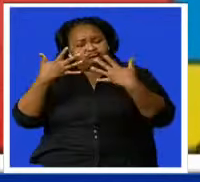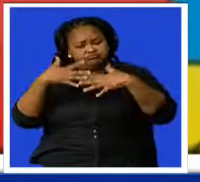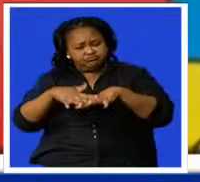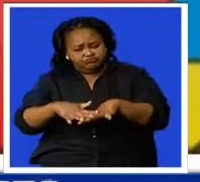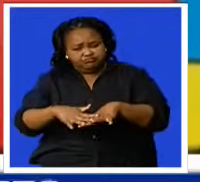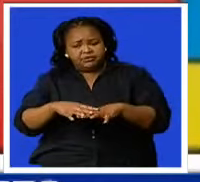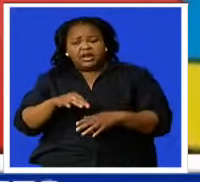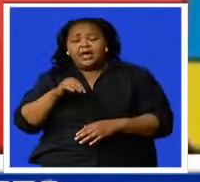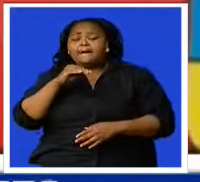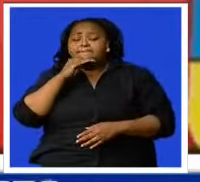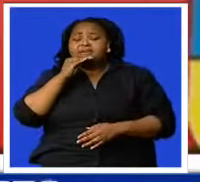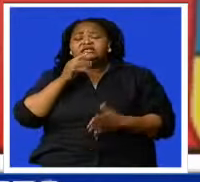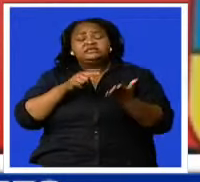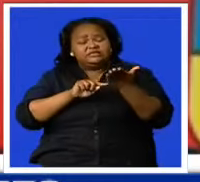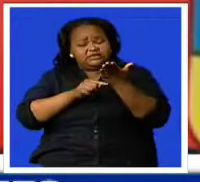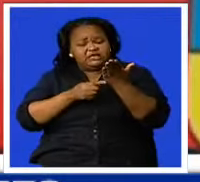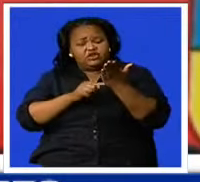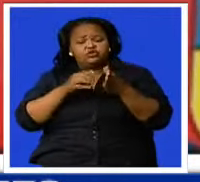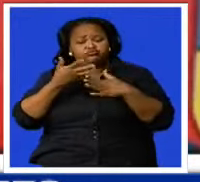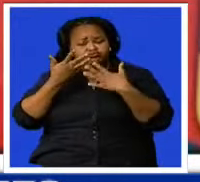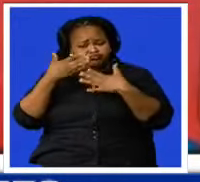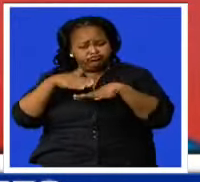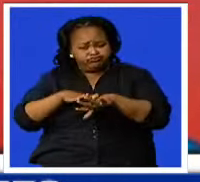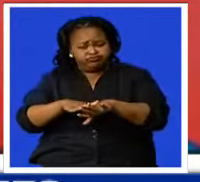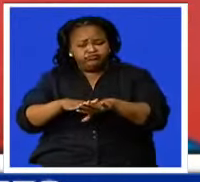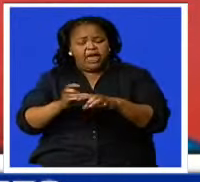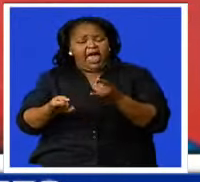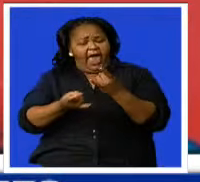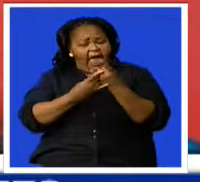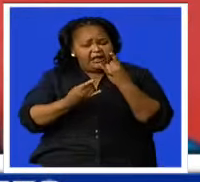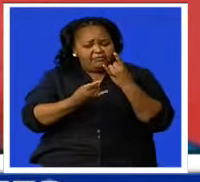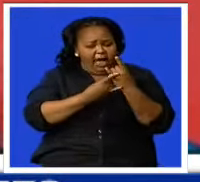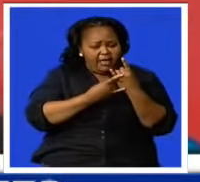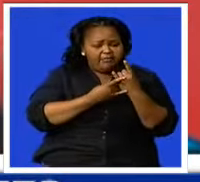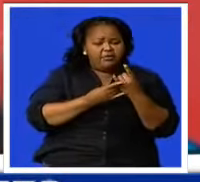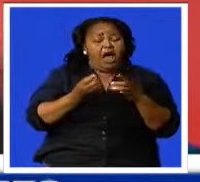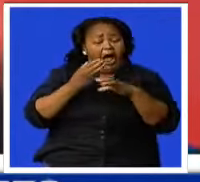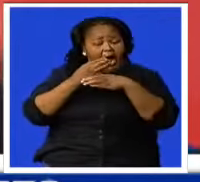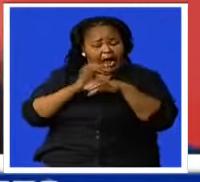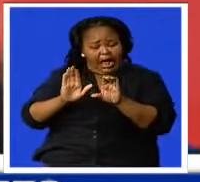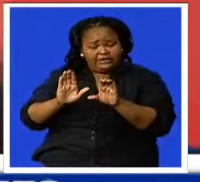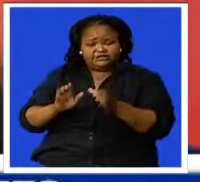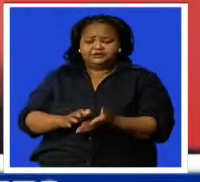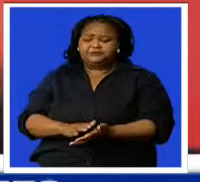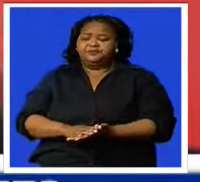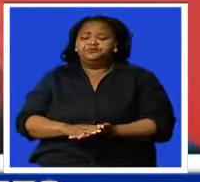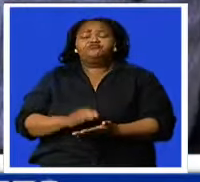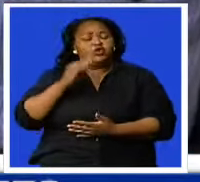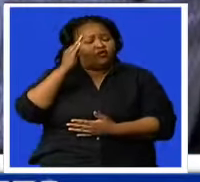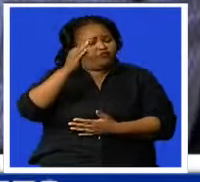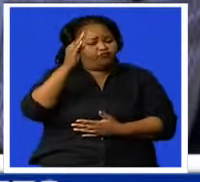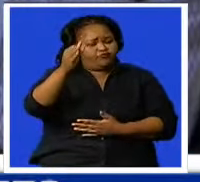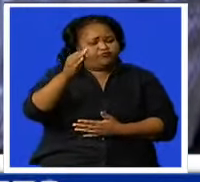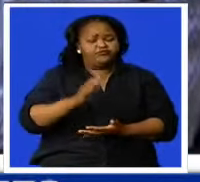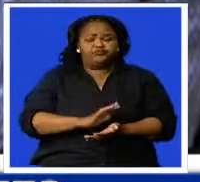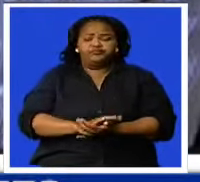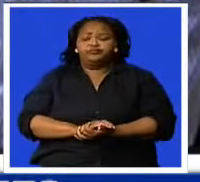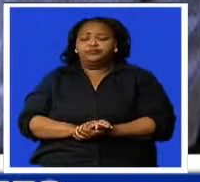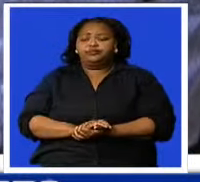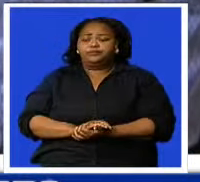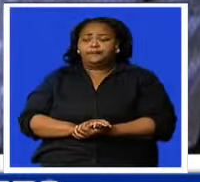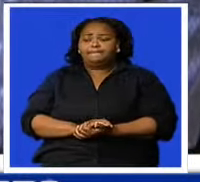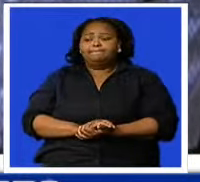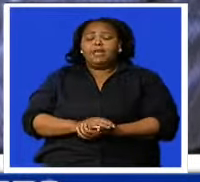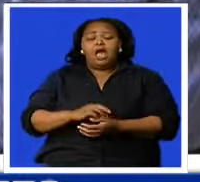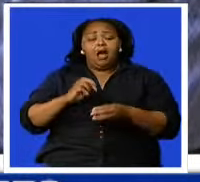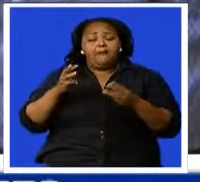a significant role in providing that space and helping the country leap forward. Ndekungibona-ke